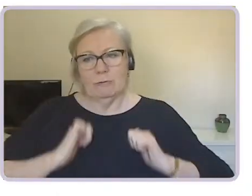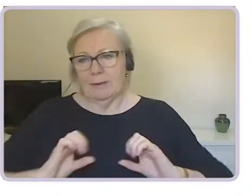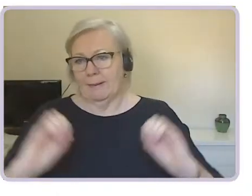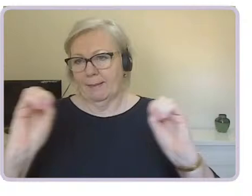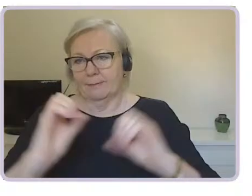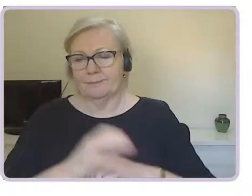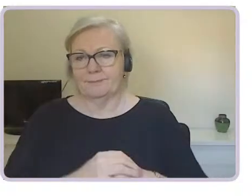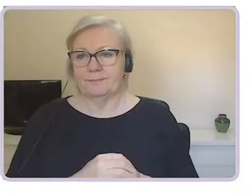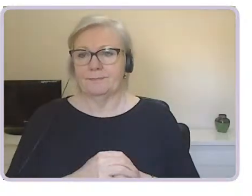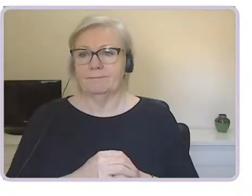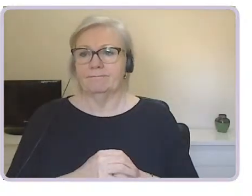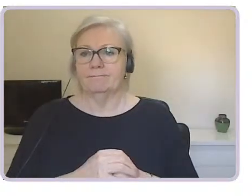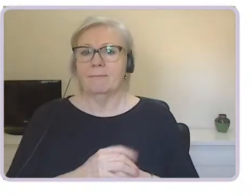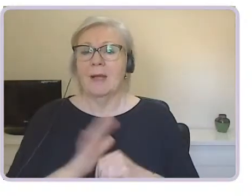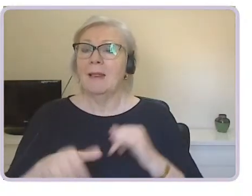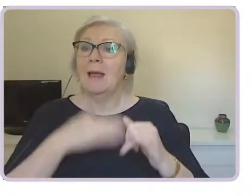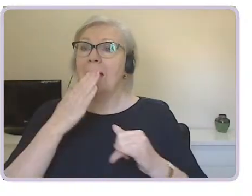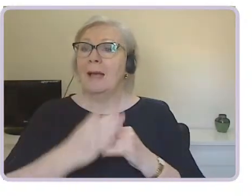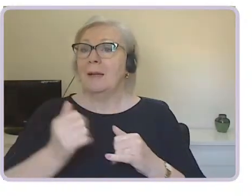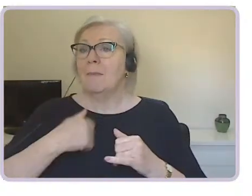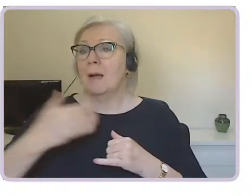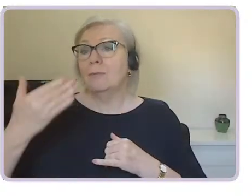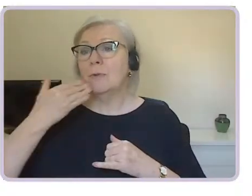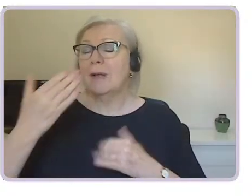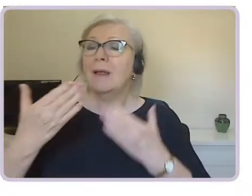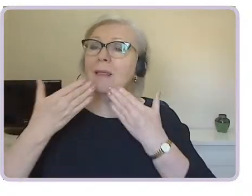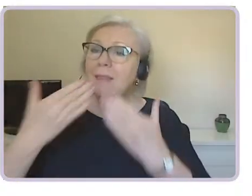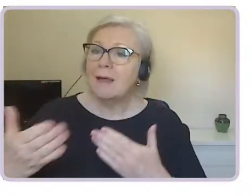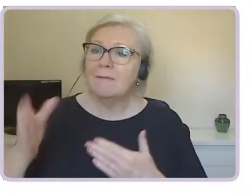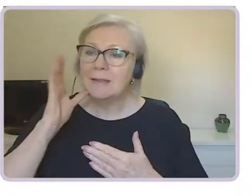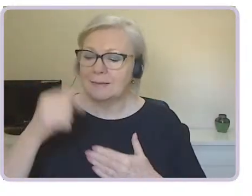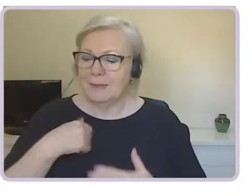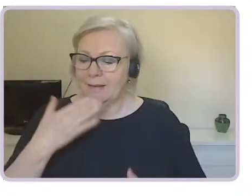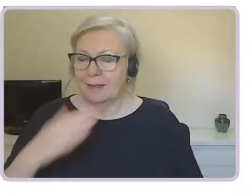So that's the end of my presentation, and thank you for listening.